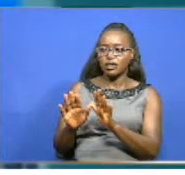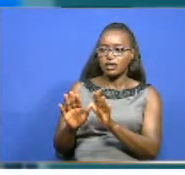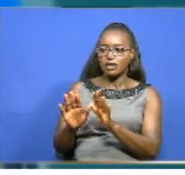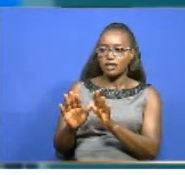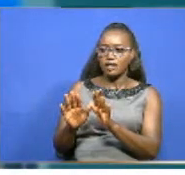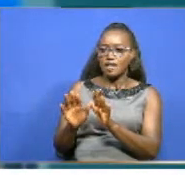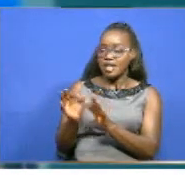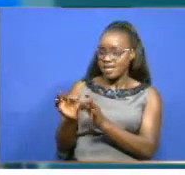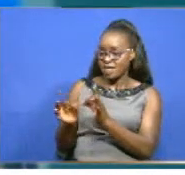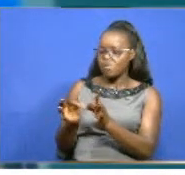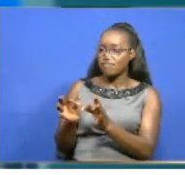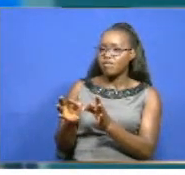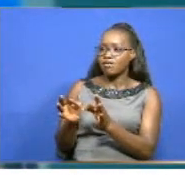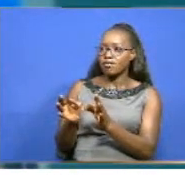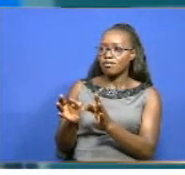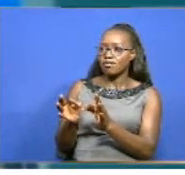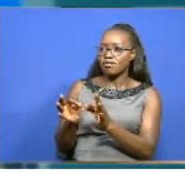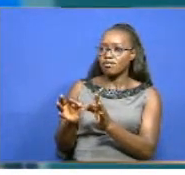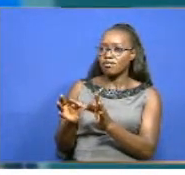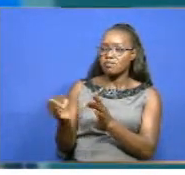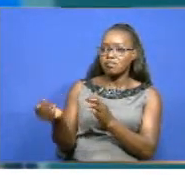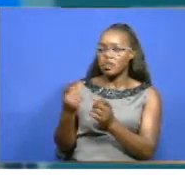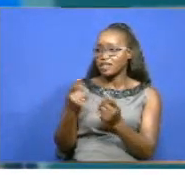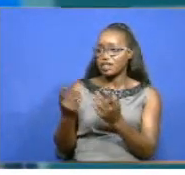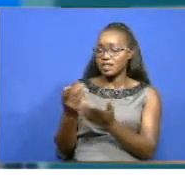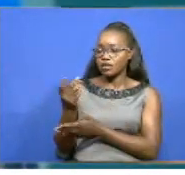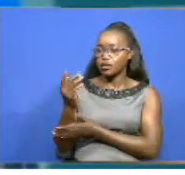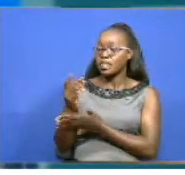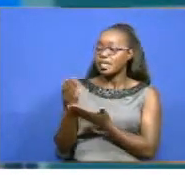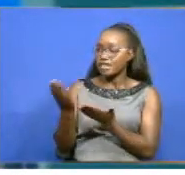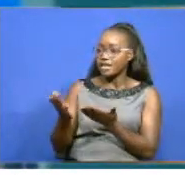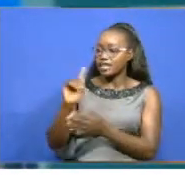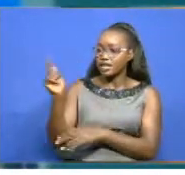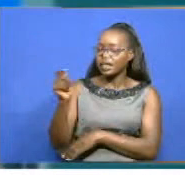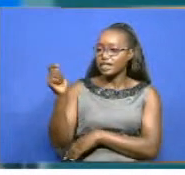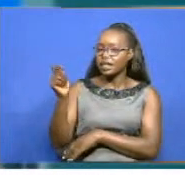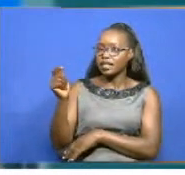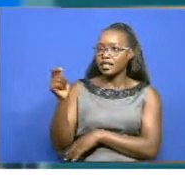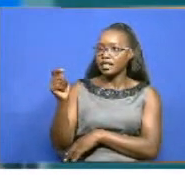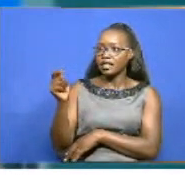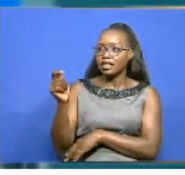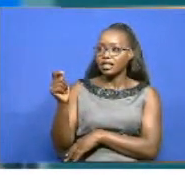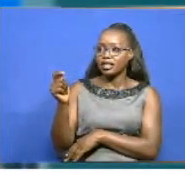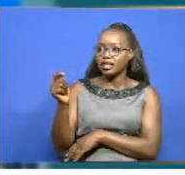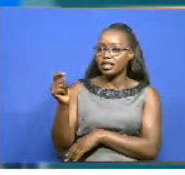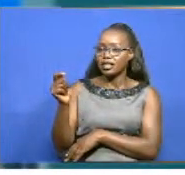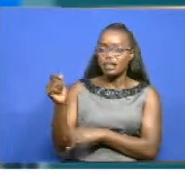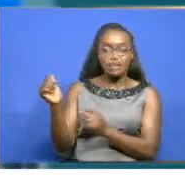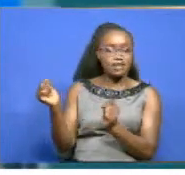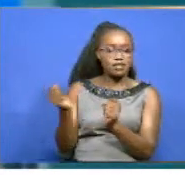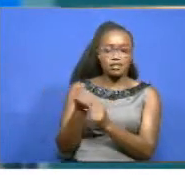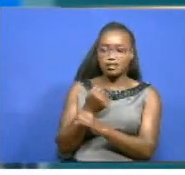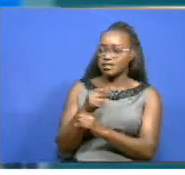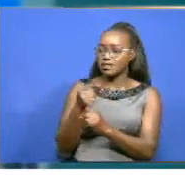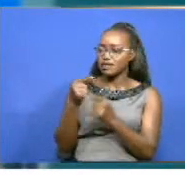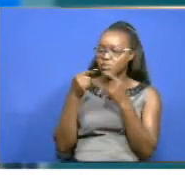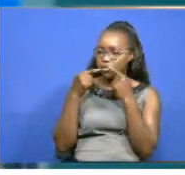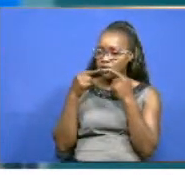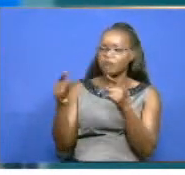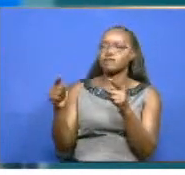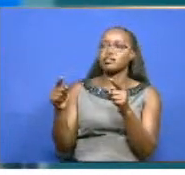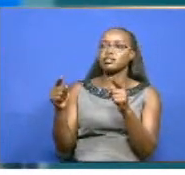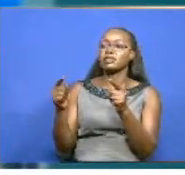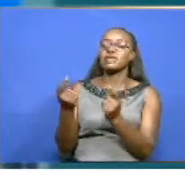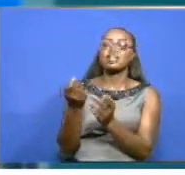Even if it might, someone might argue that it is there in Kenya, it may not be pronounced. I'll give you a